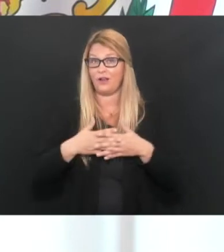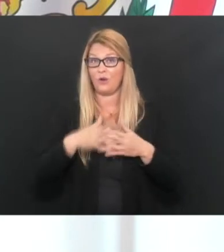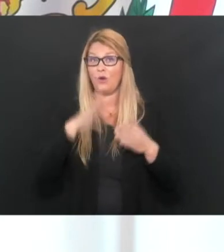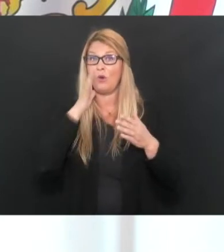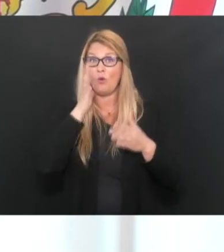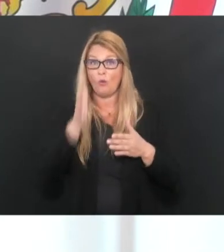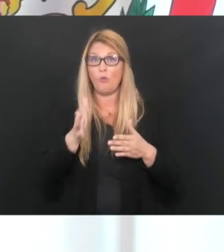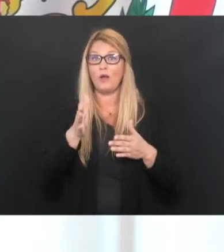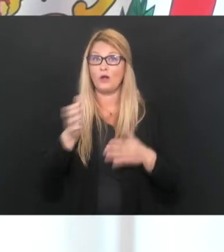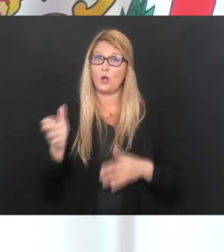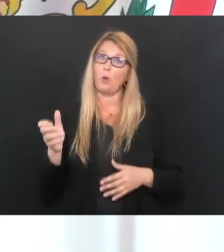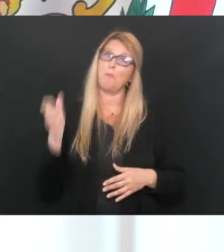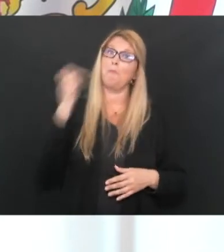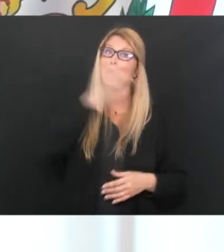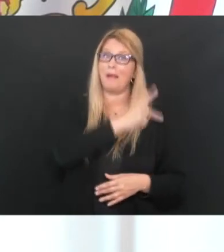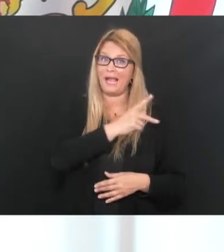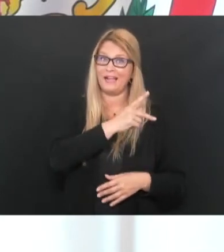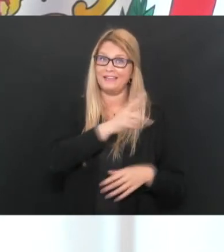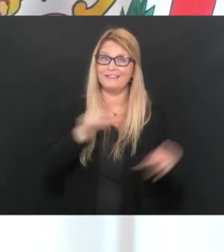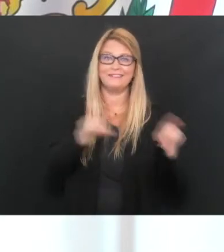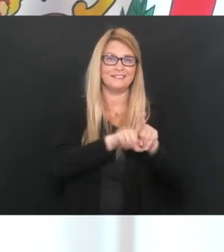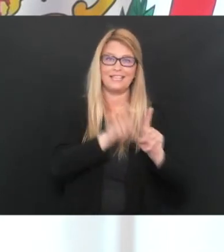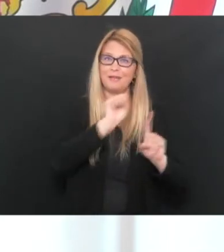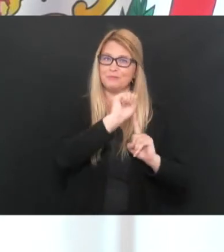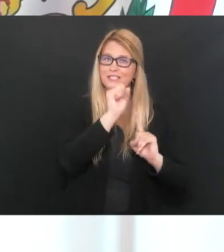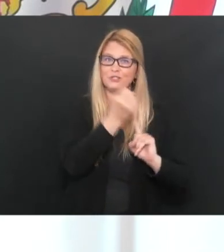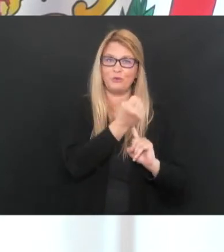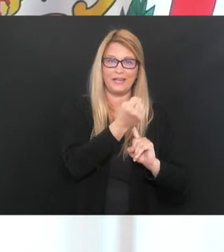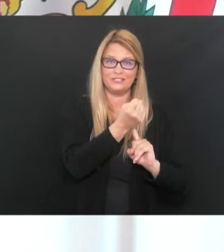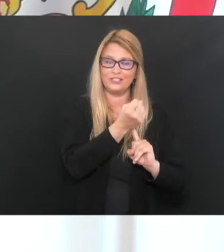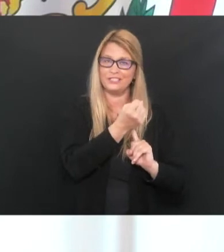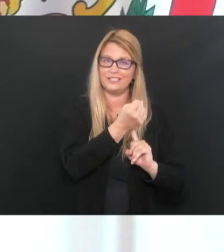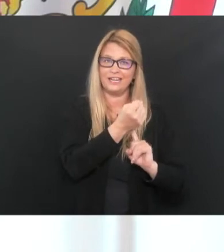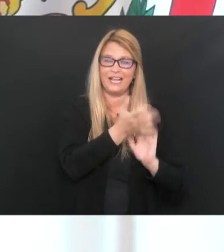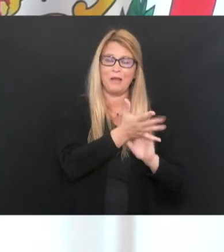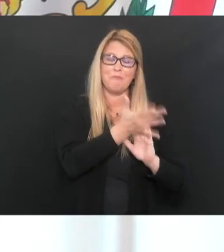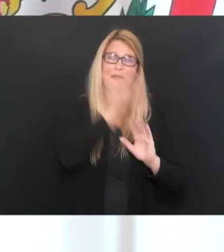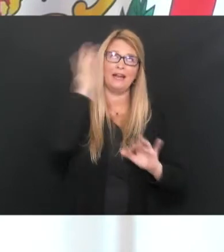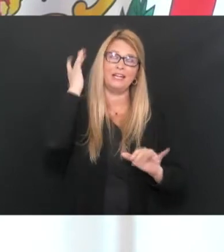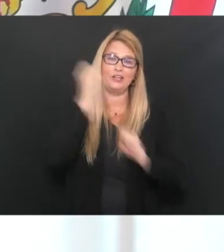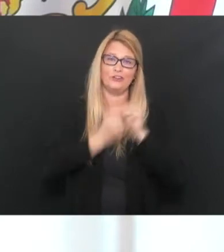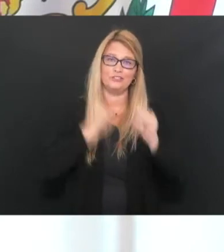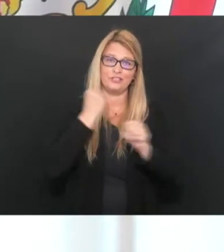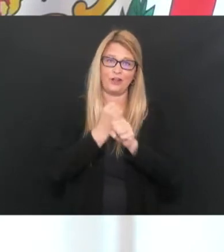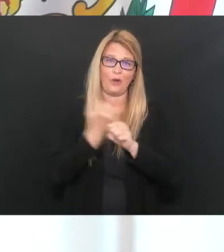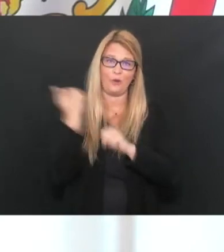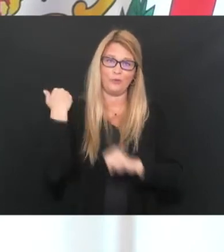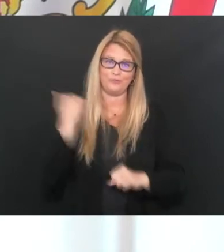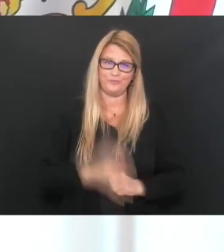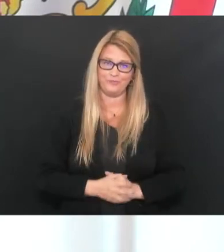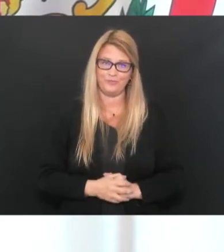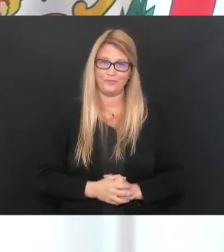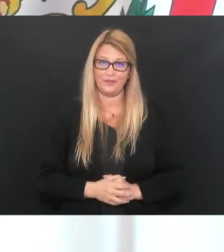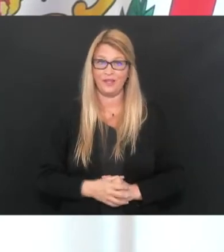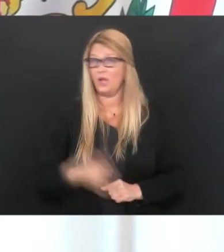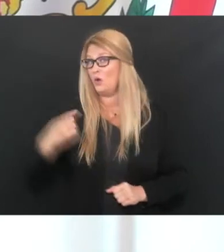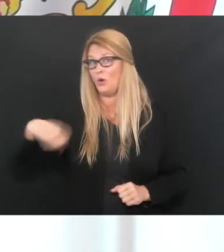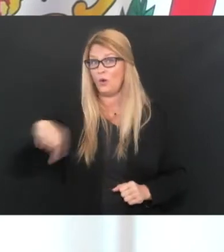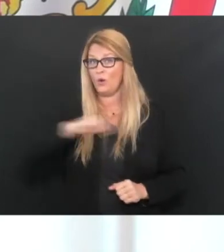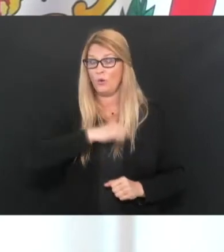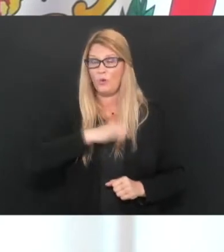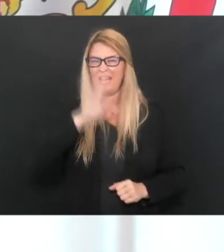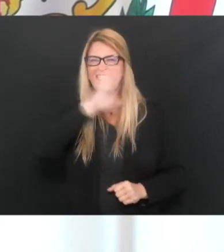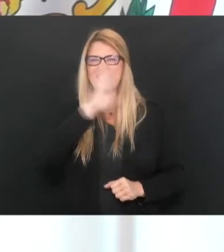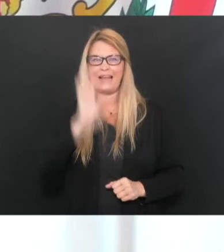fall right back into the same situation that we were in years ago. We never ever thought we would be